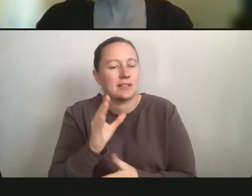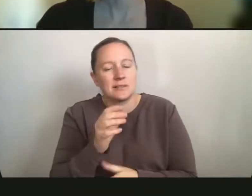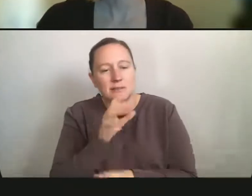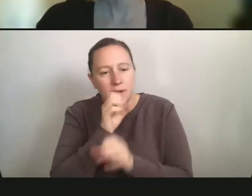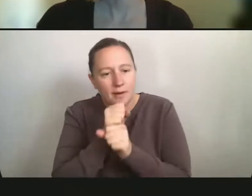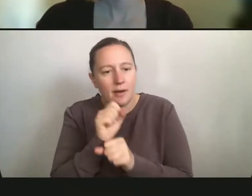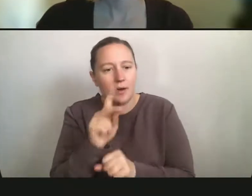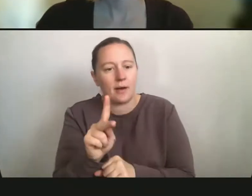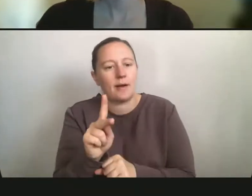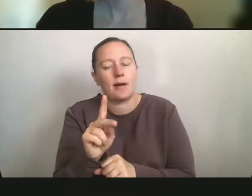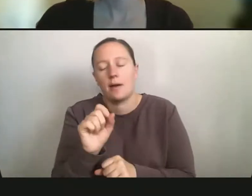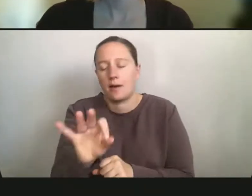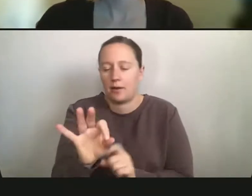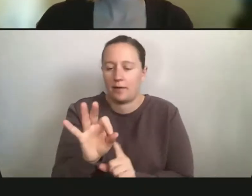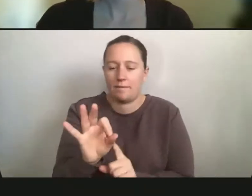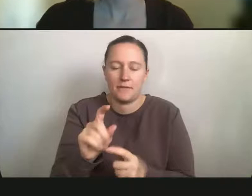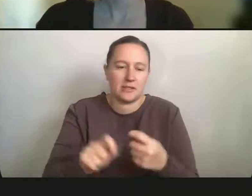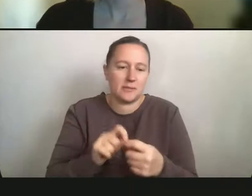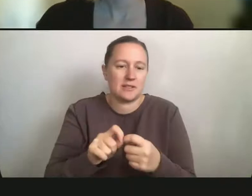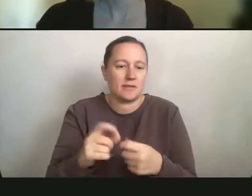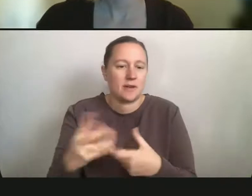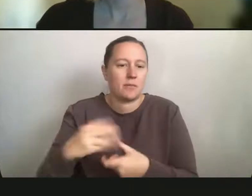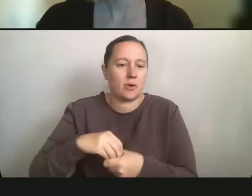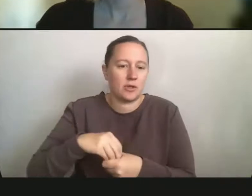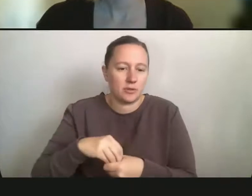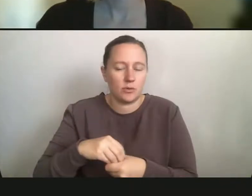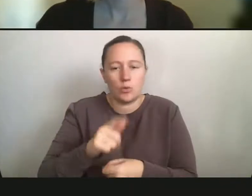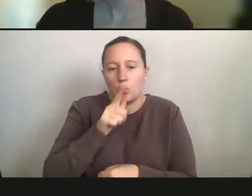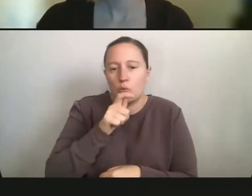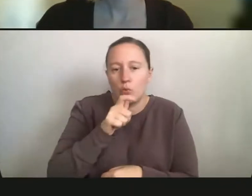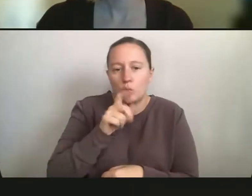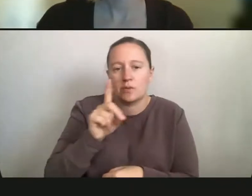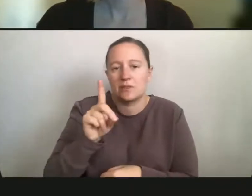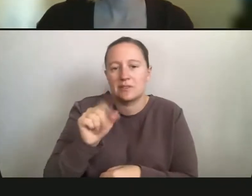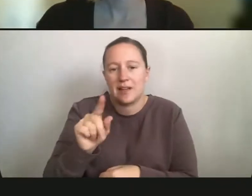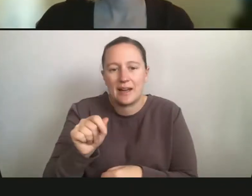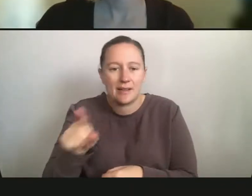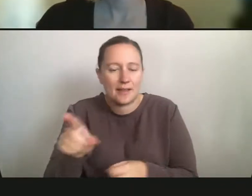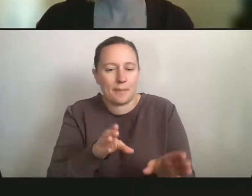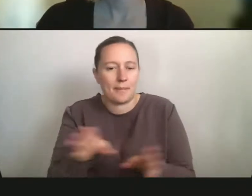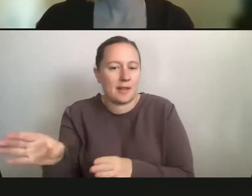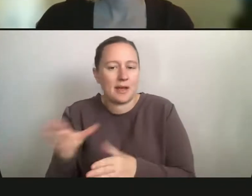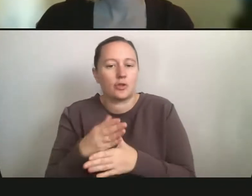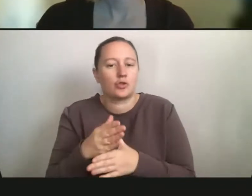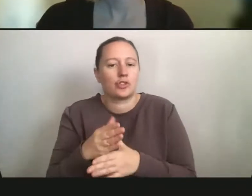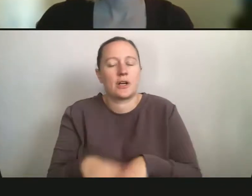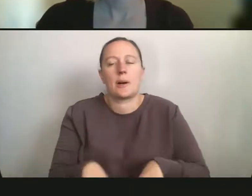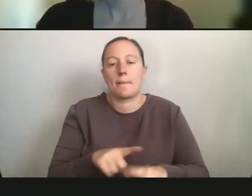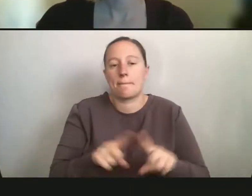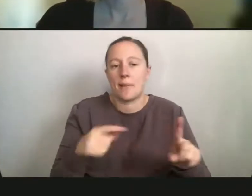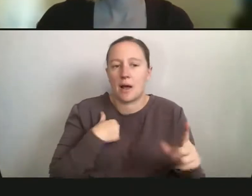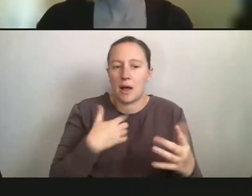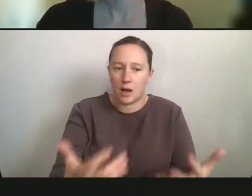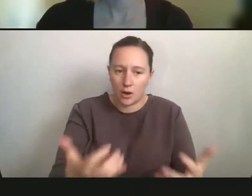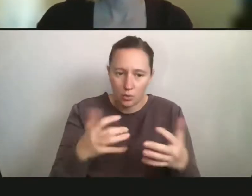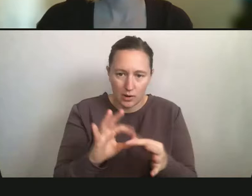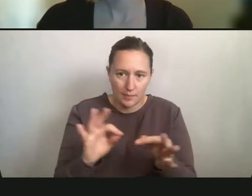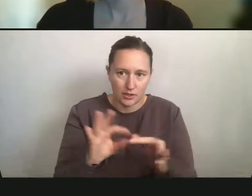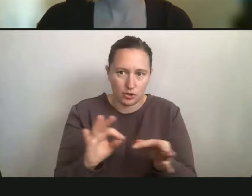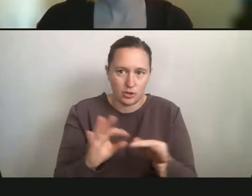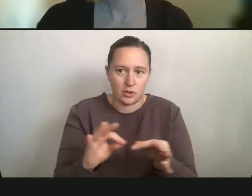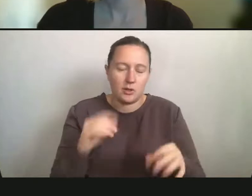confidentiality of research participants whose data they are planning to share. But I want to point out also